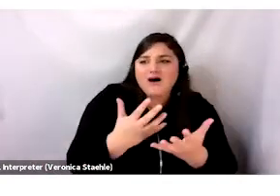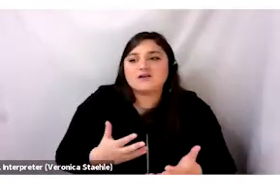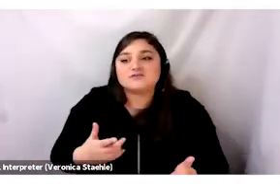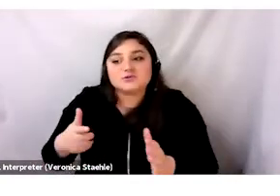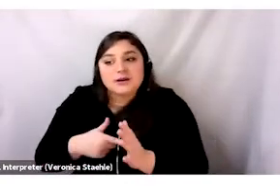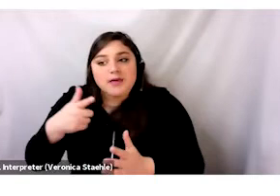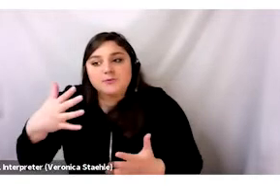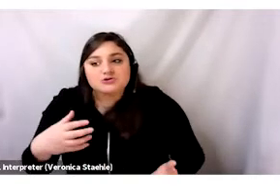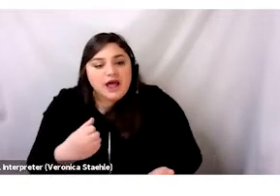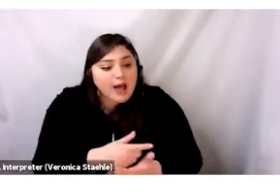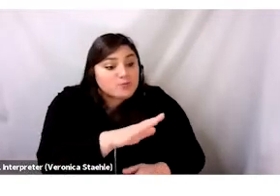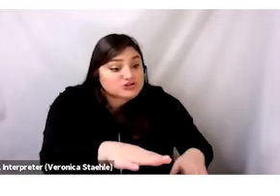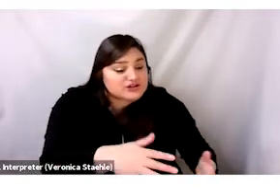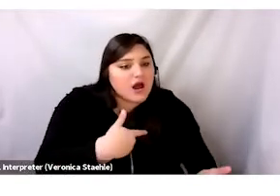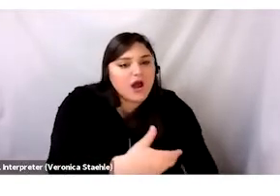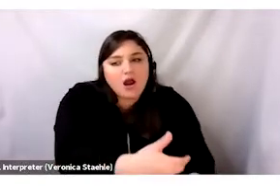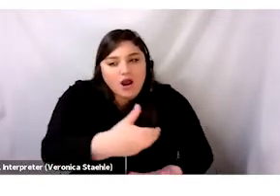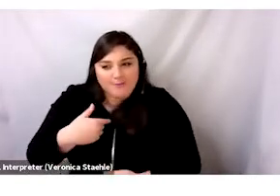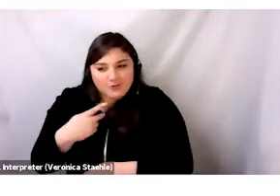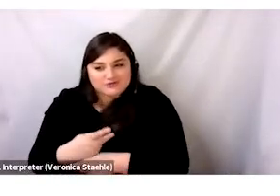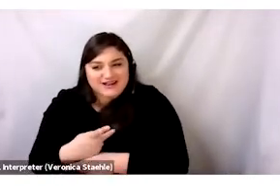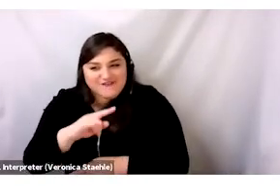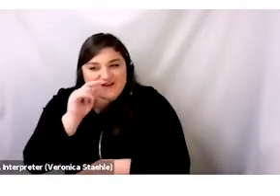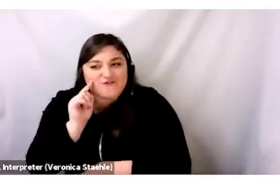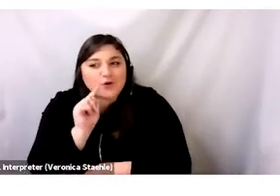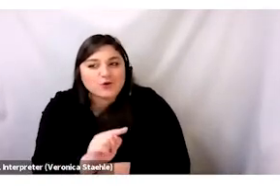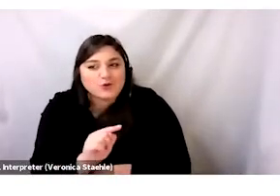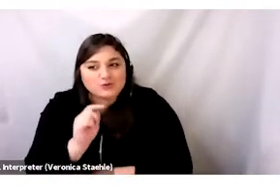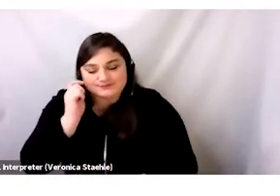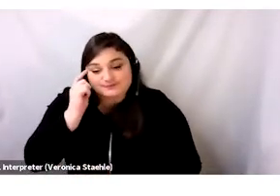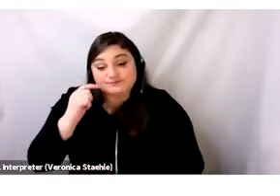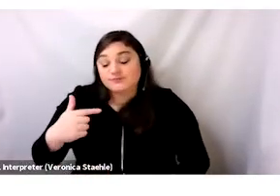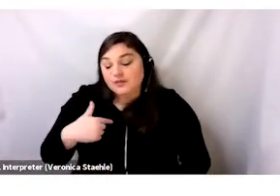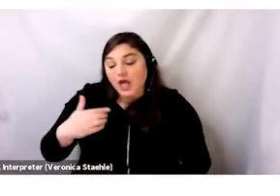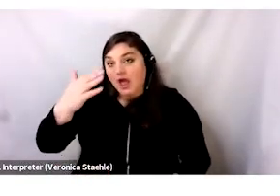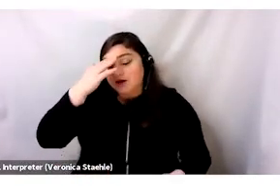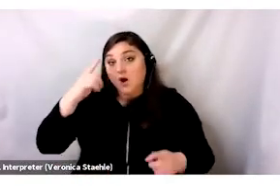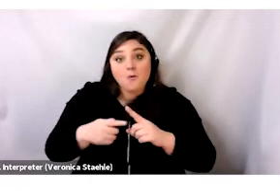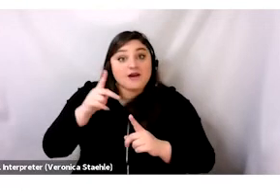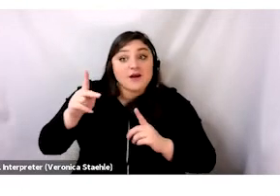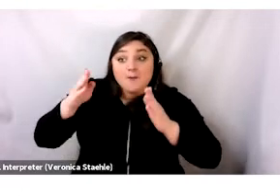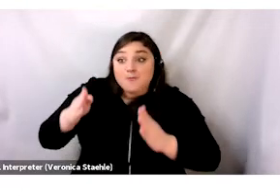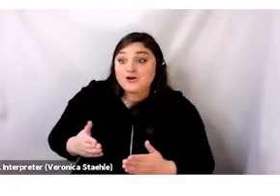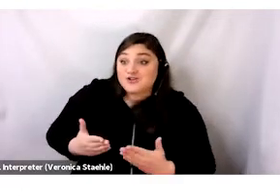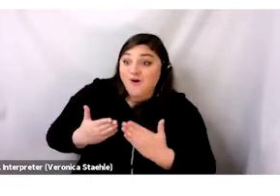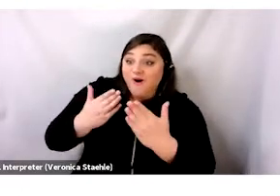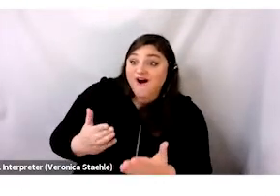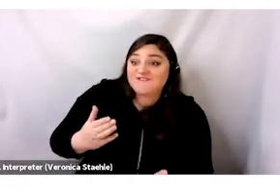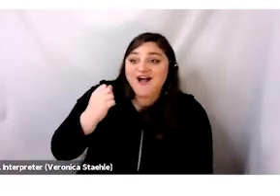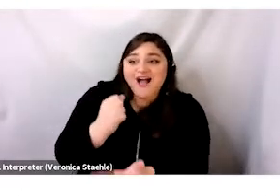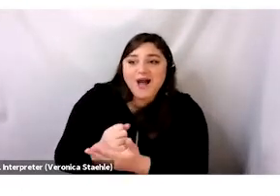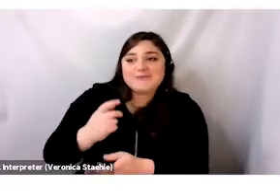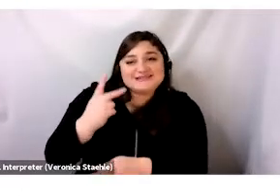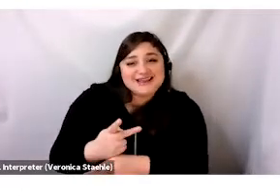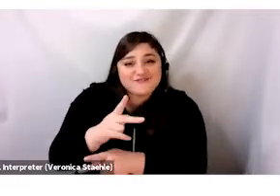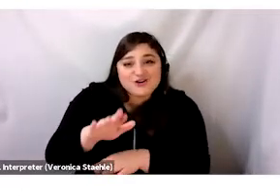of someone's kids for a few hours, I know from experience when people have offered that to me, it's a godsend. It's amazing to have someone say, I'll take your